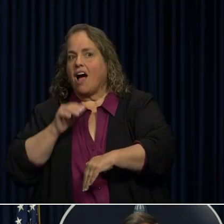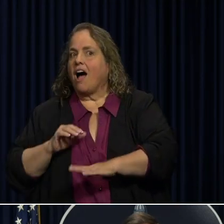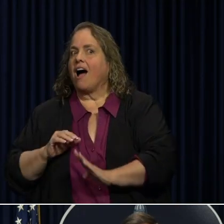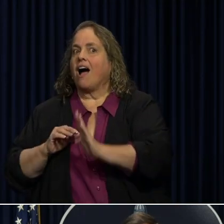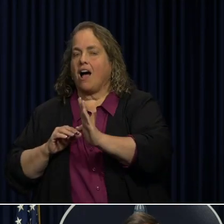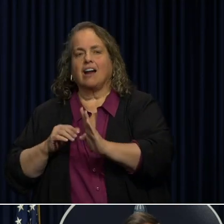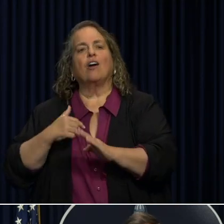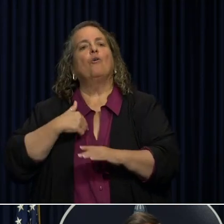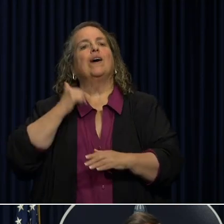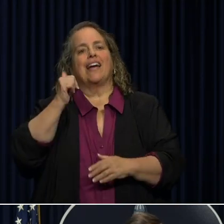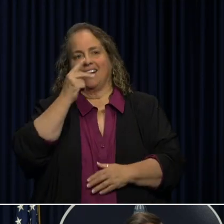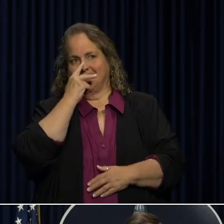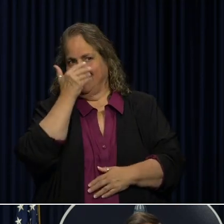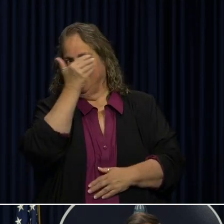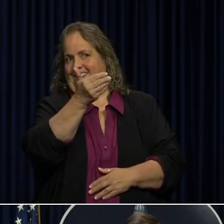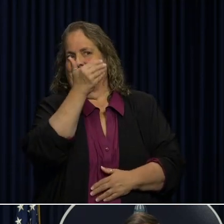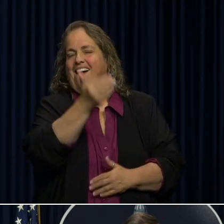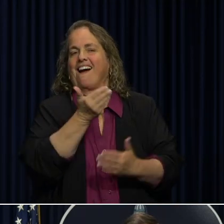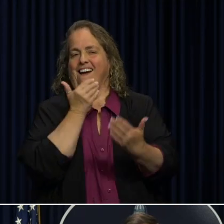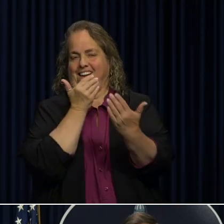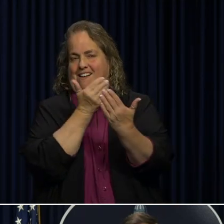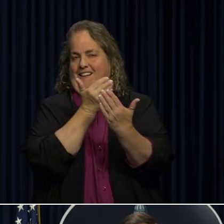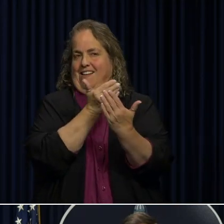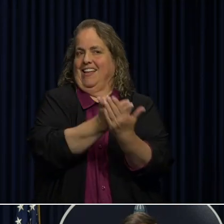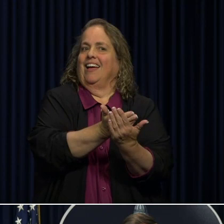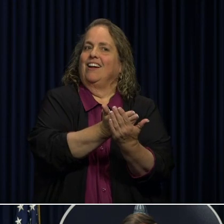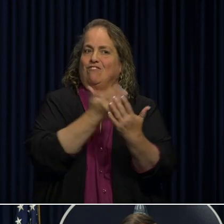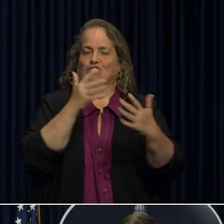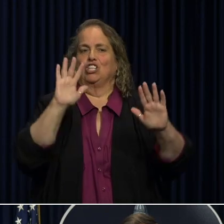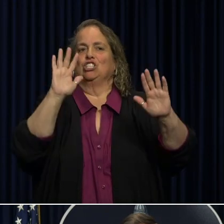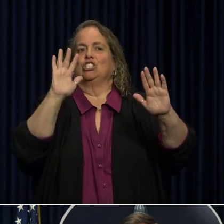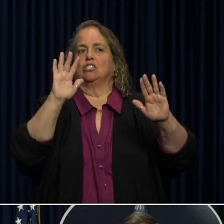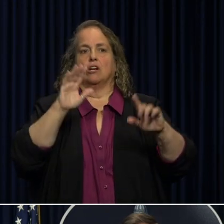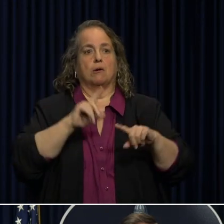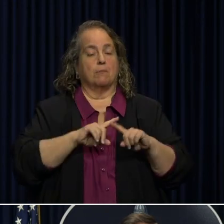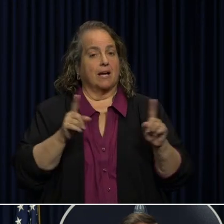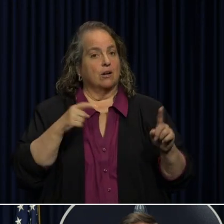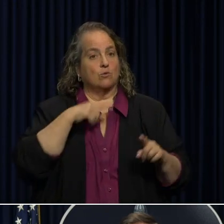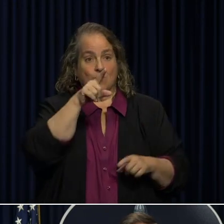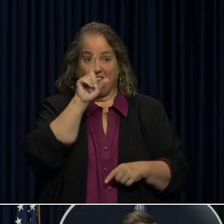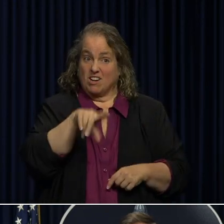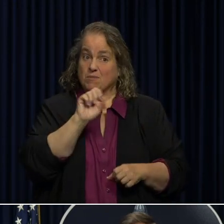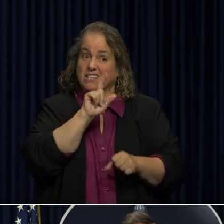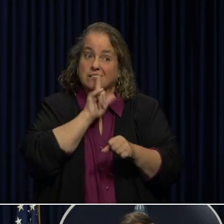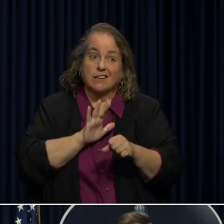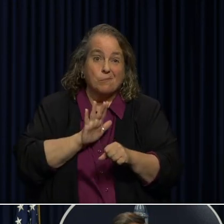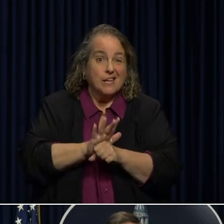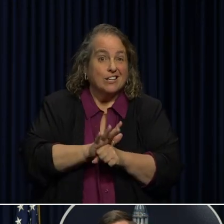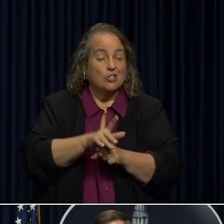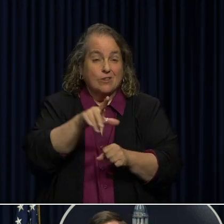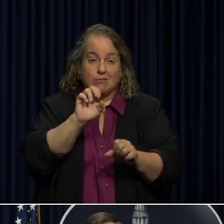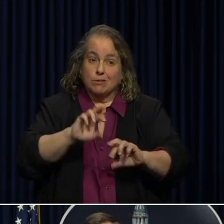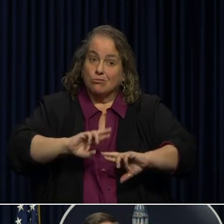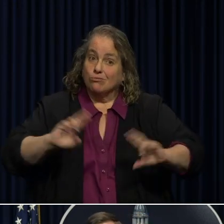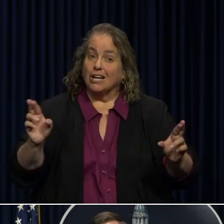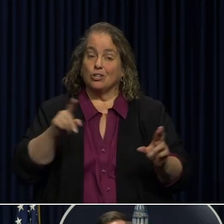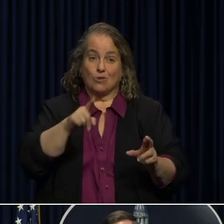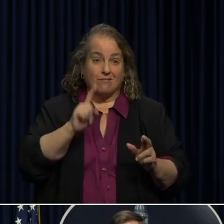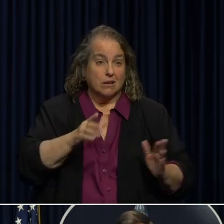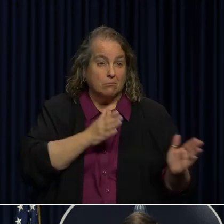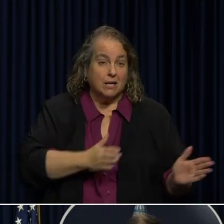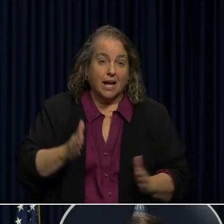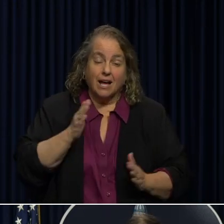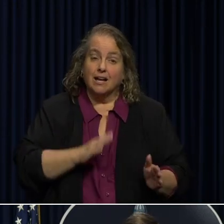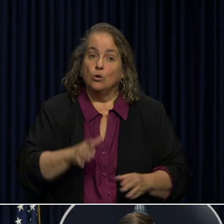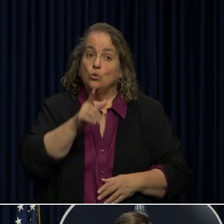at this, we've got to know that our commitment has to be, yes, to be ready and to plan, but to make sure that we do